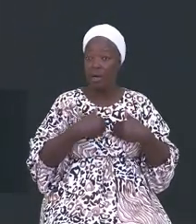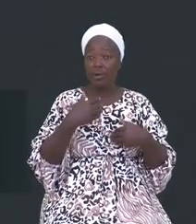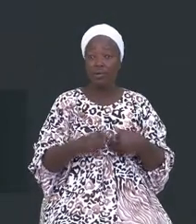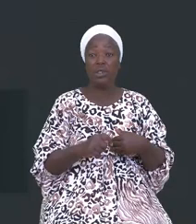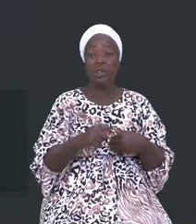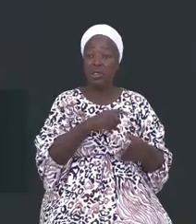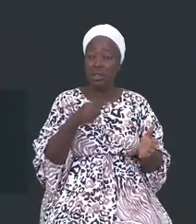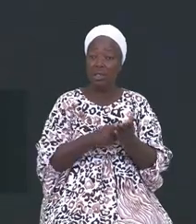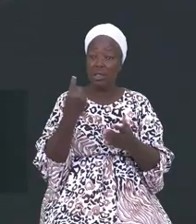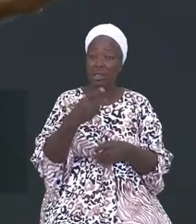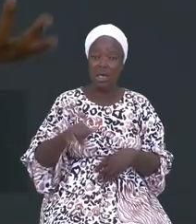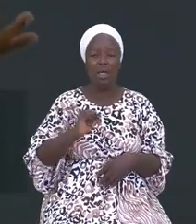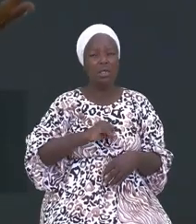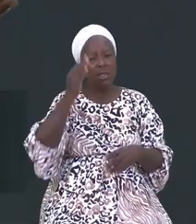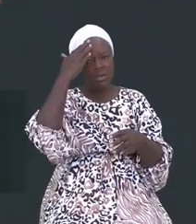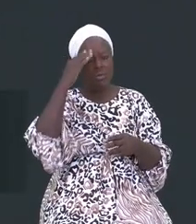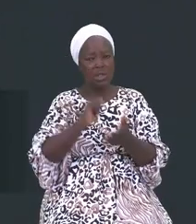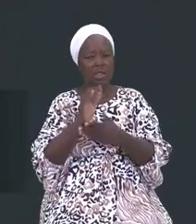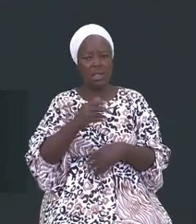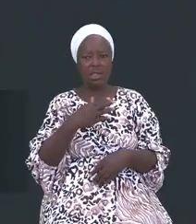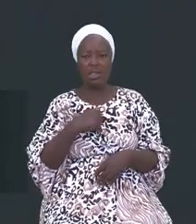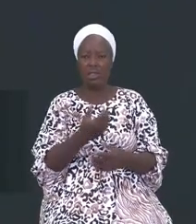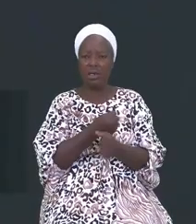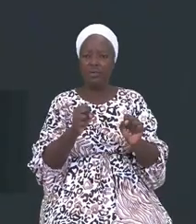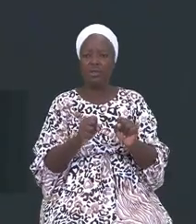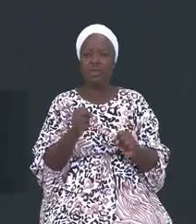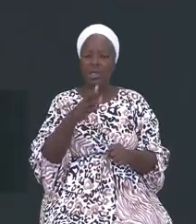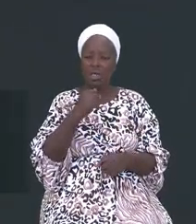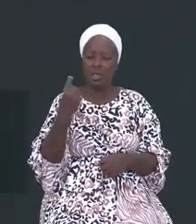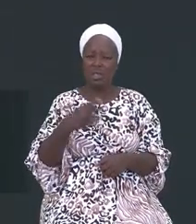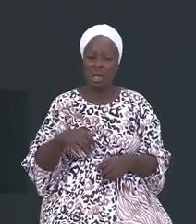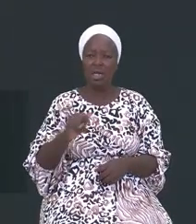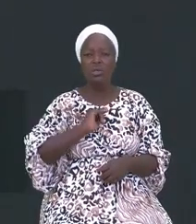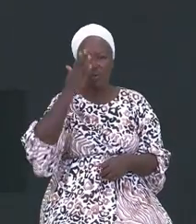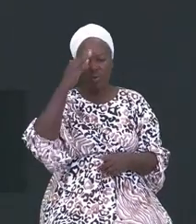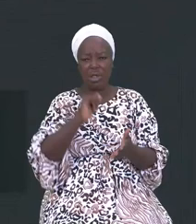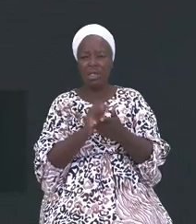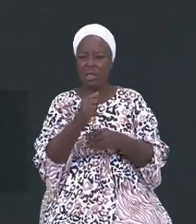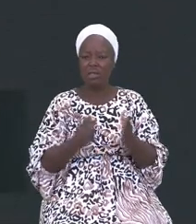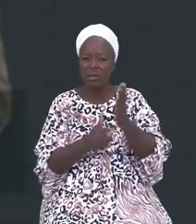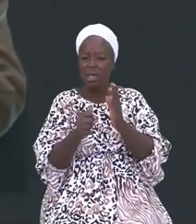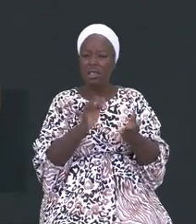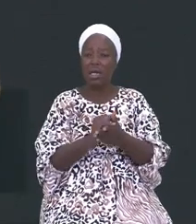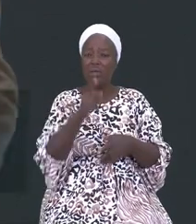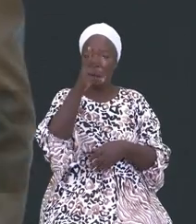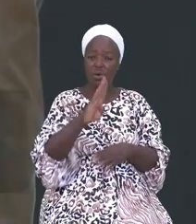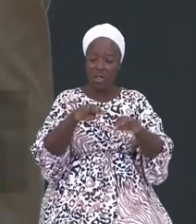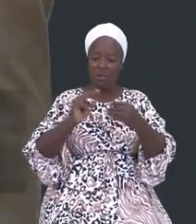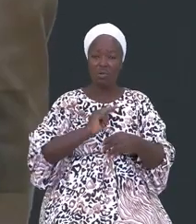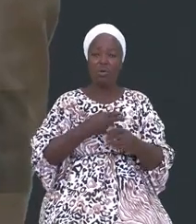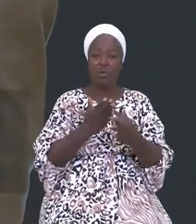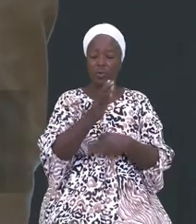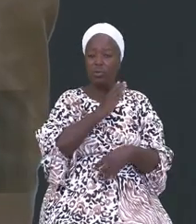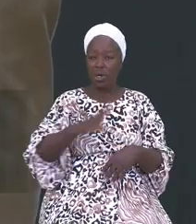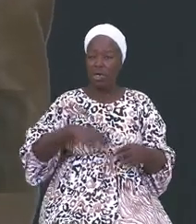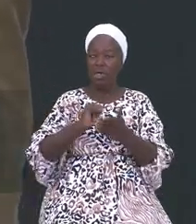eternal life. He knew there is salvation. He knew there is that ticket that God gives us through Christ that